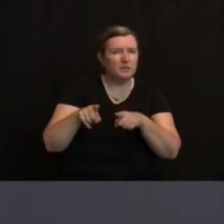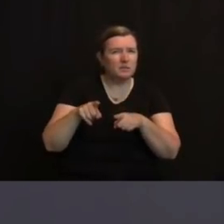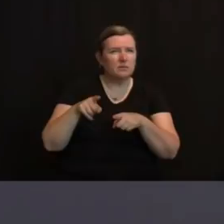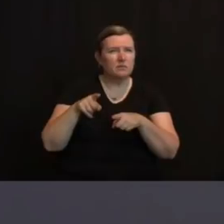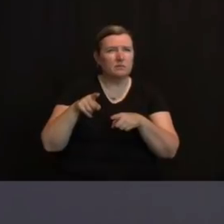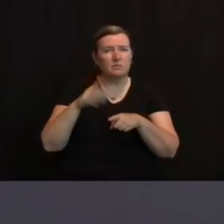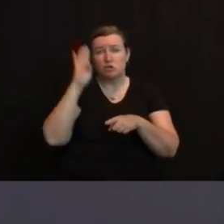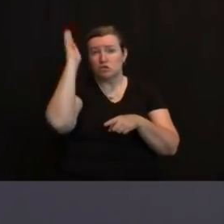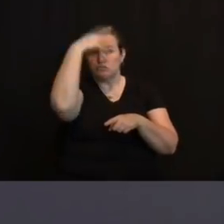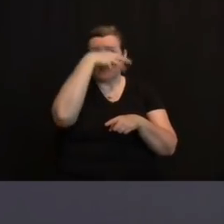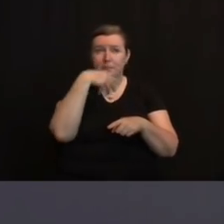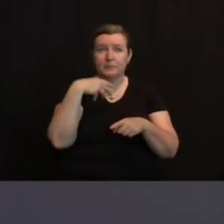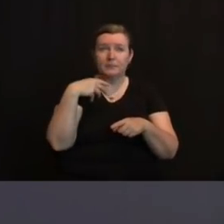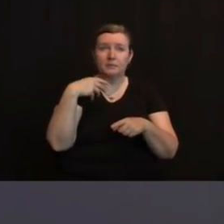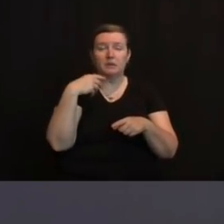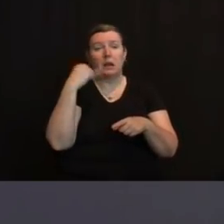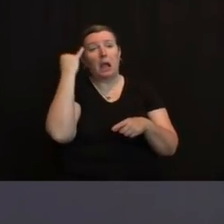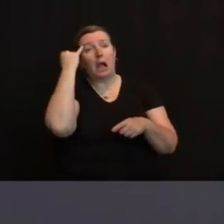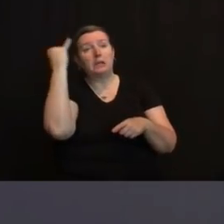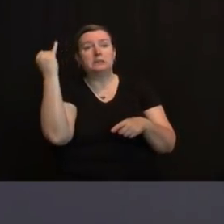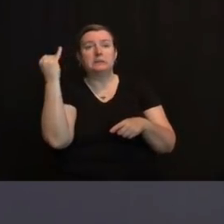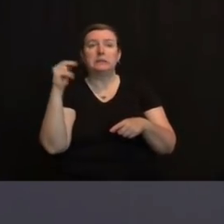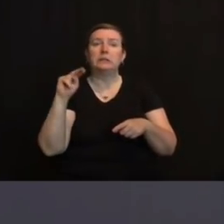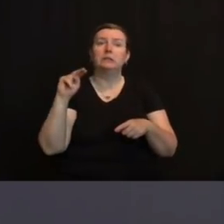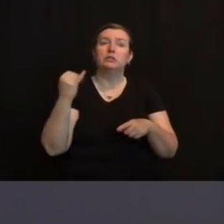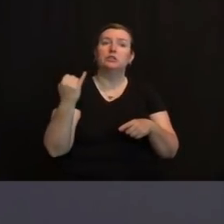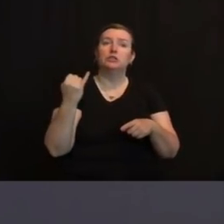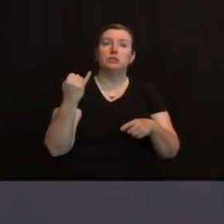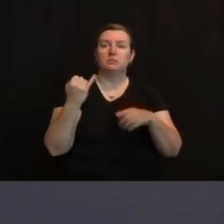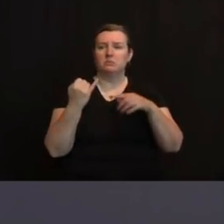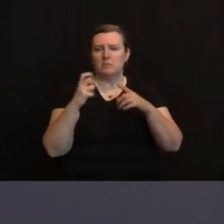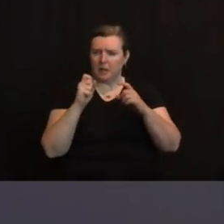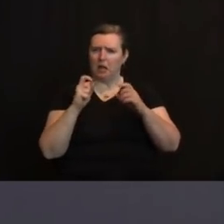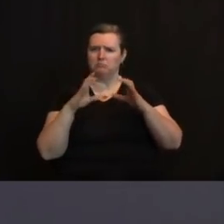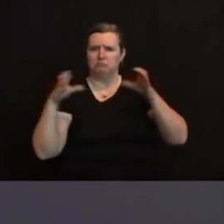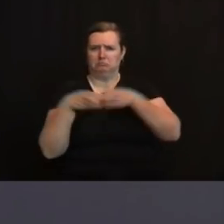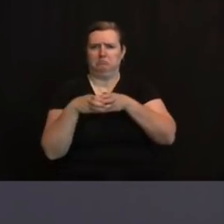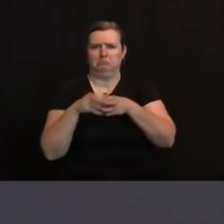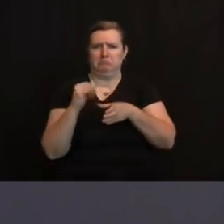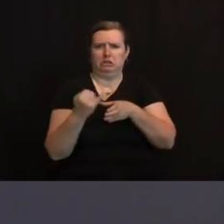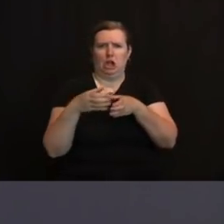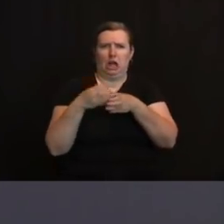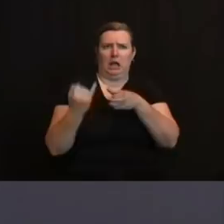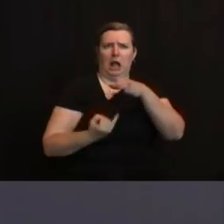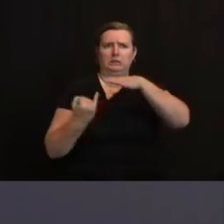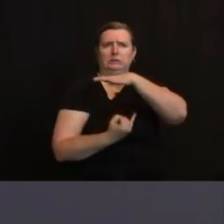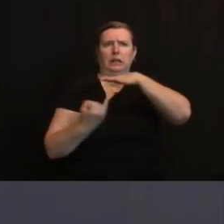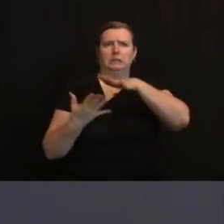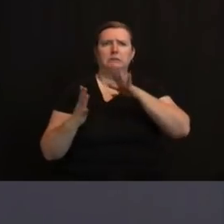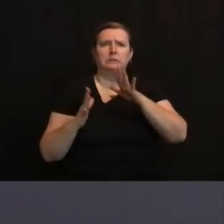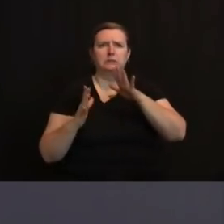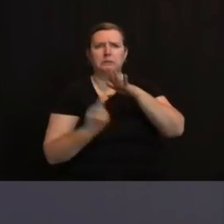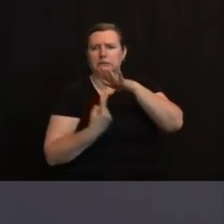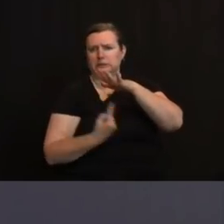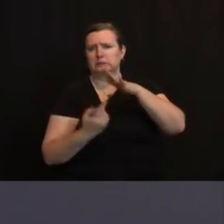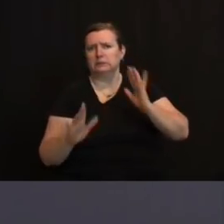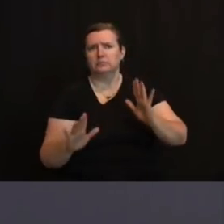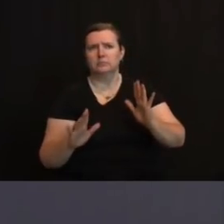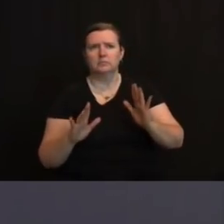proposing to quarantine us, Cuomo said, if you start walling off areas all across the country, it would be totally